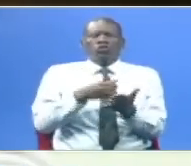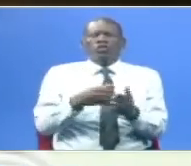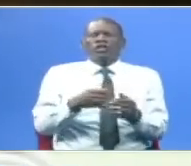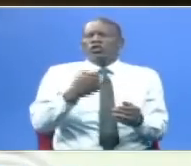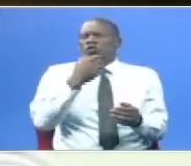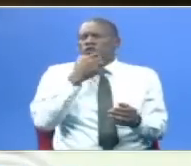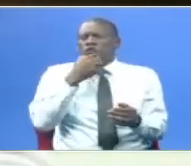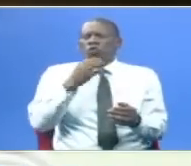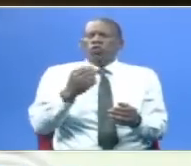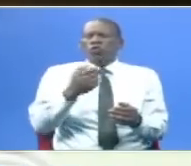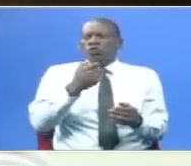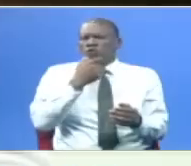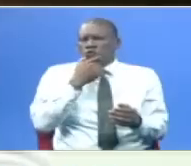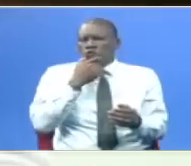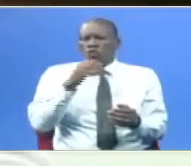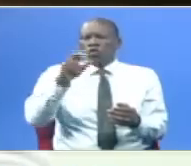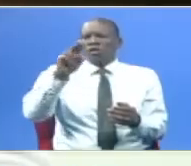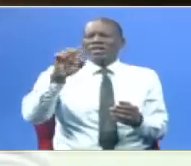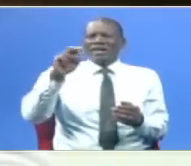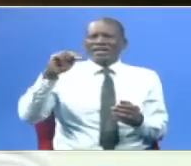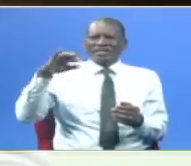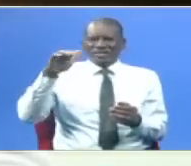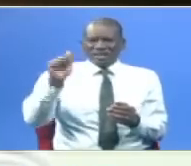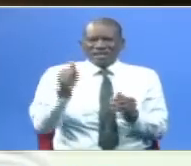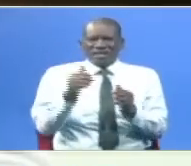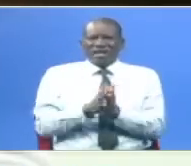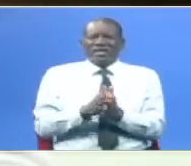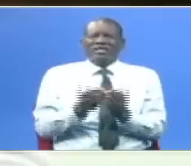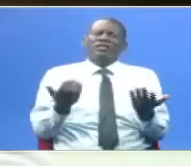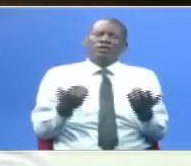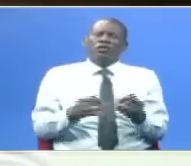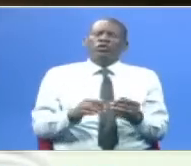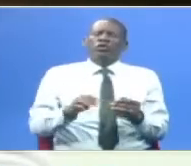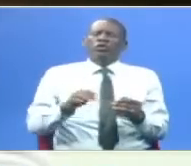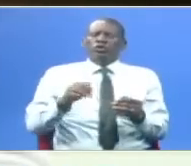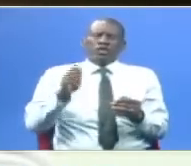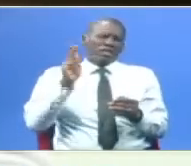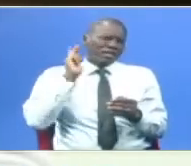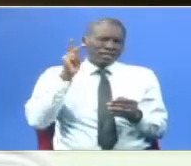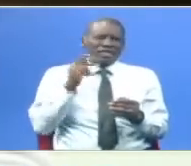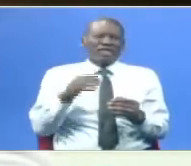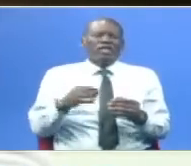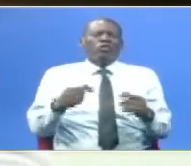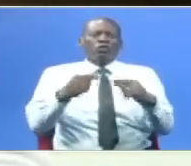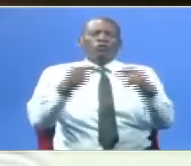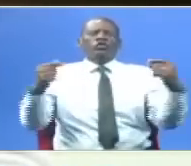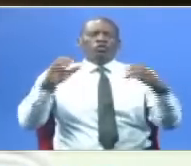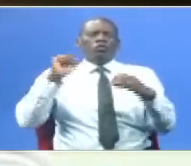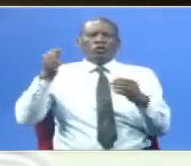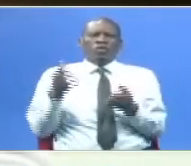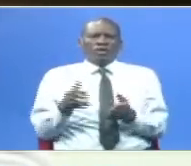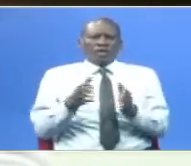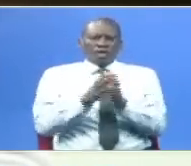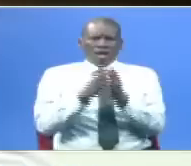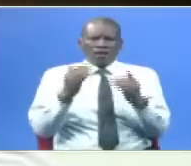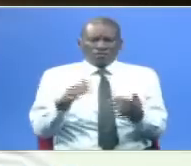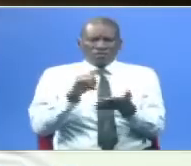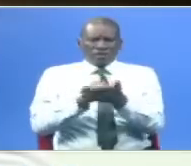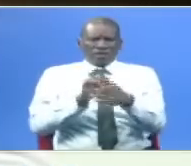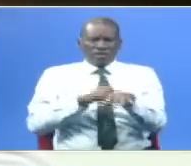and Bukusulan. Those were, you know, the bastions of opposition politics. And that